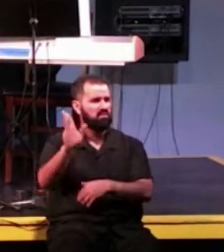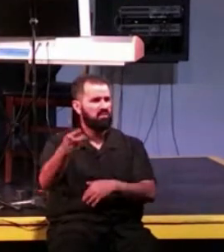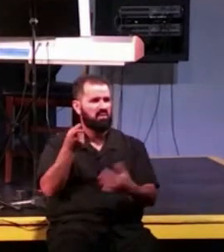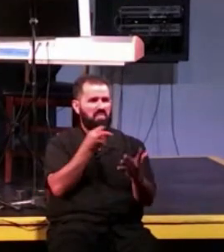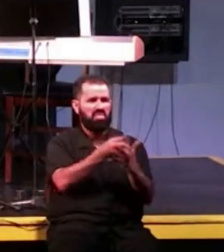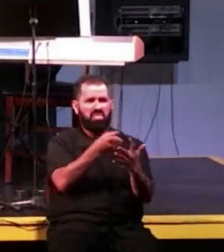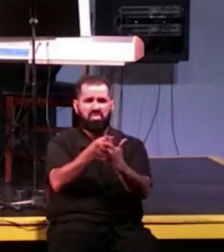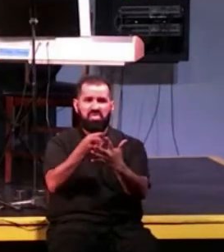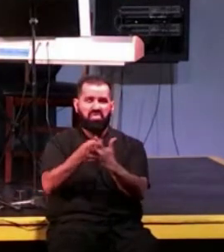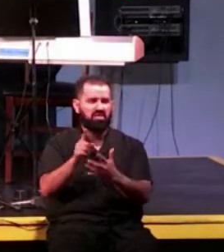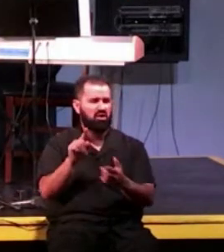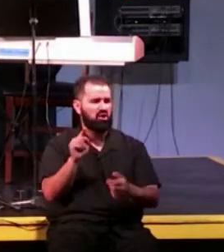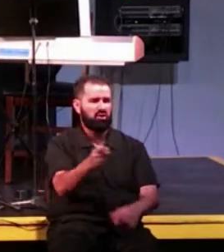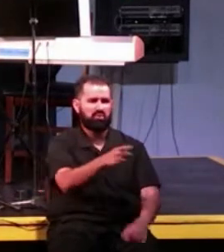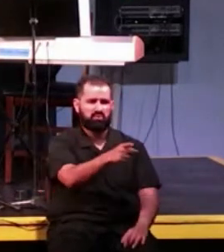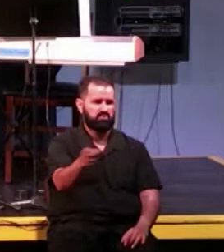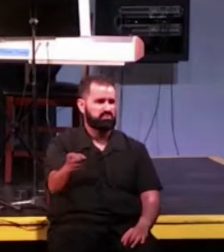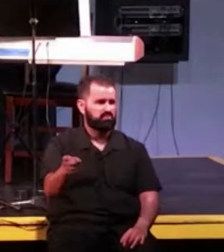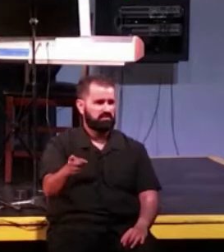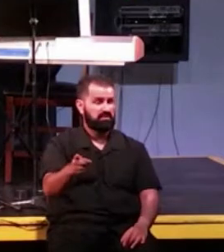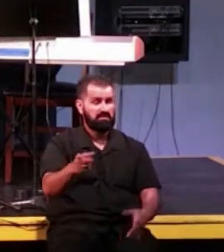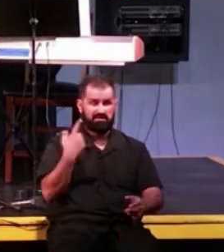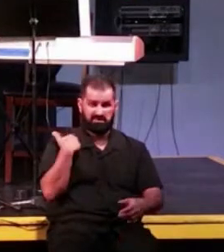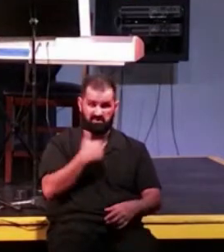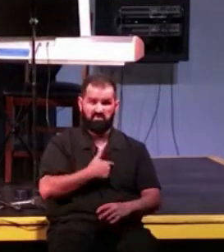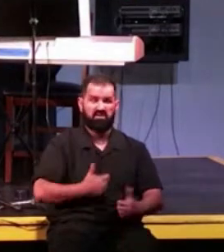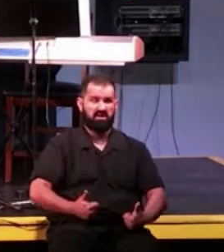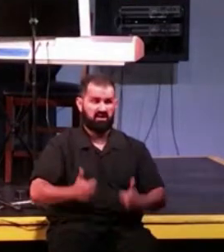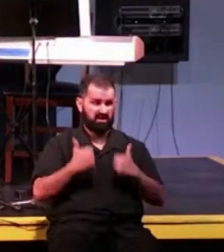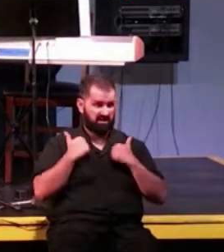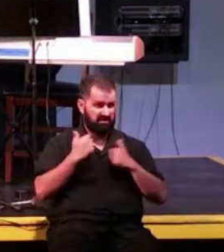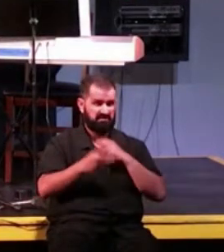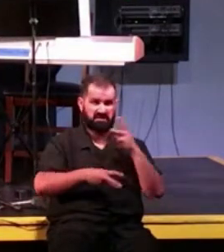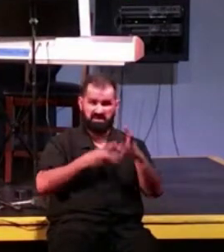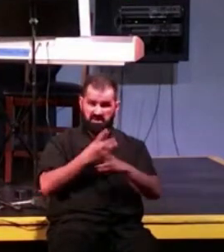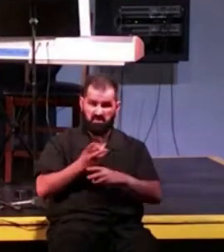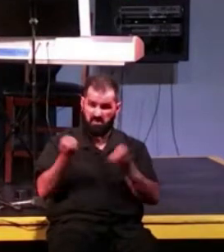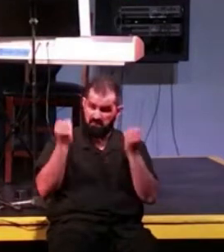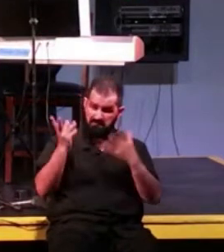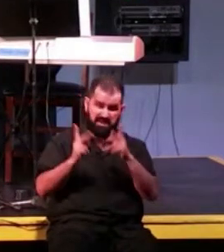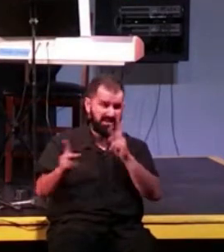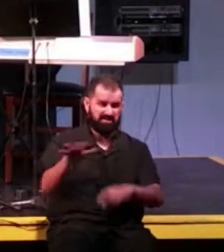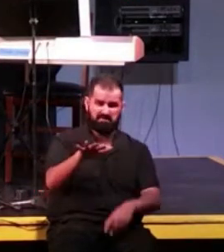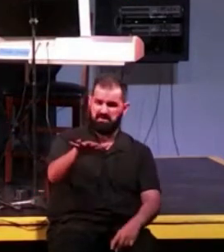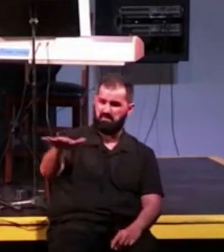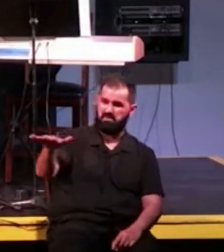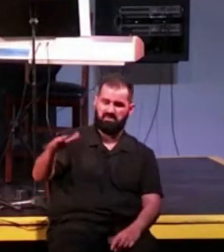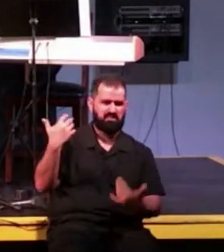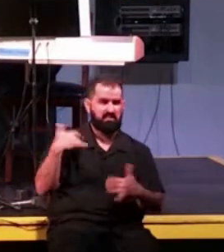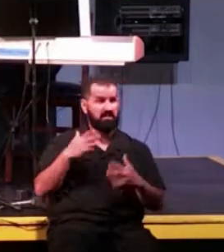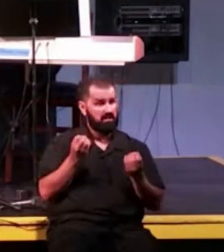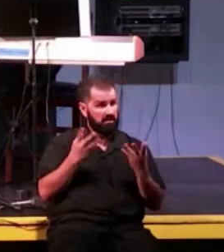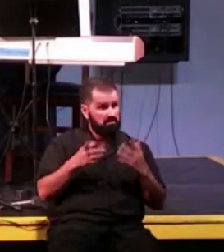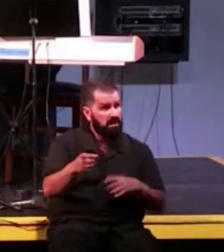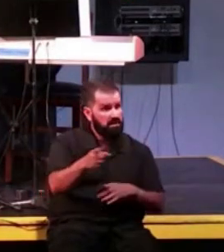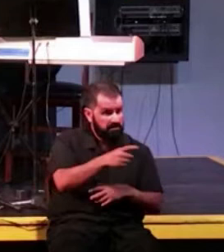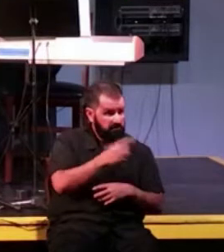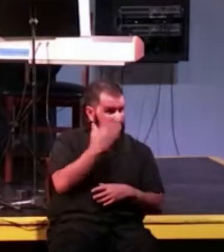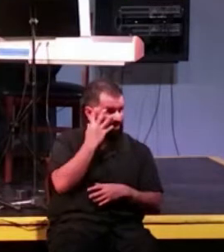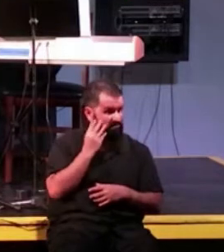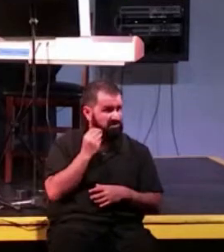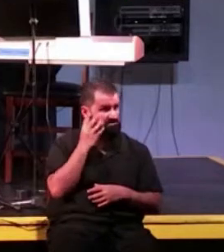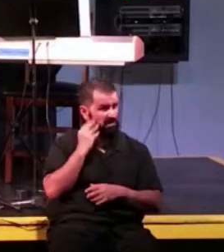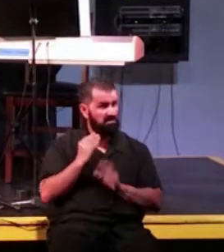you. We live in such a ruthless world with ruthless people that there's a lot of you who have gone through some